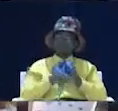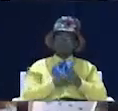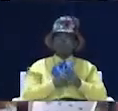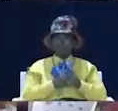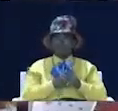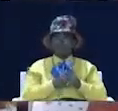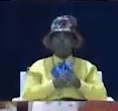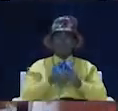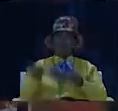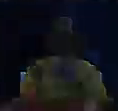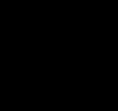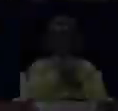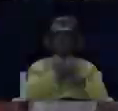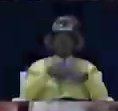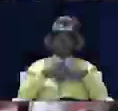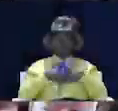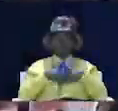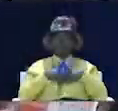talking to the Lord.